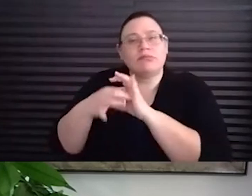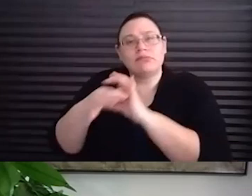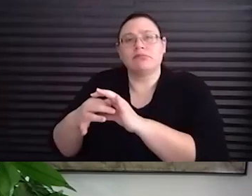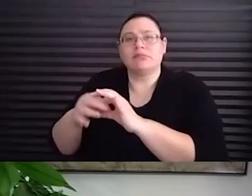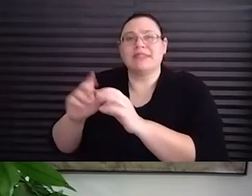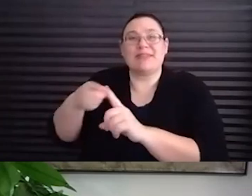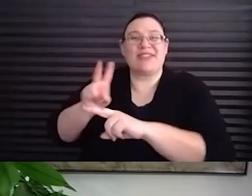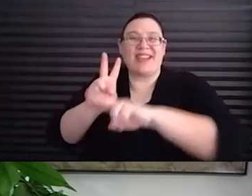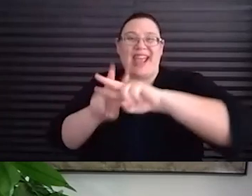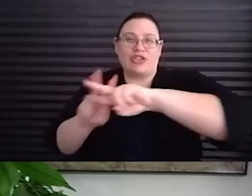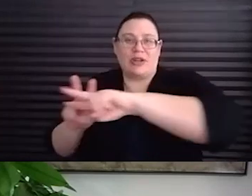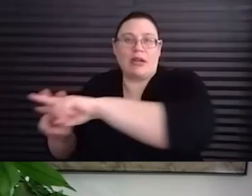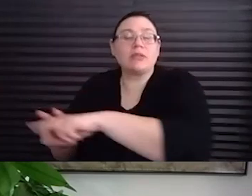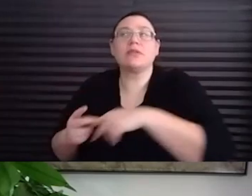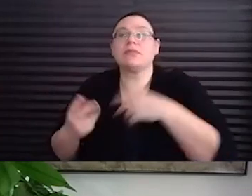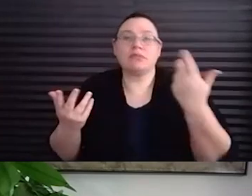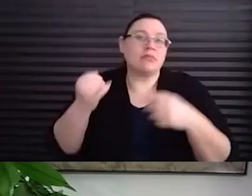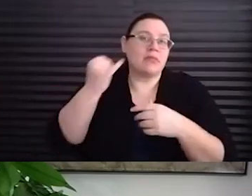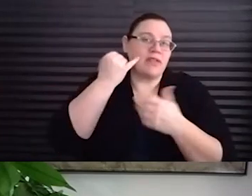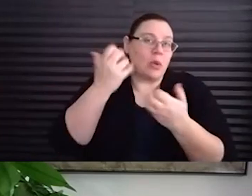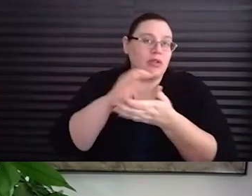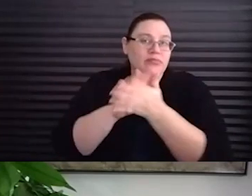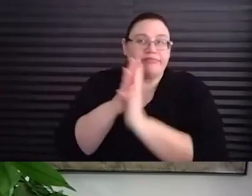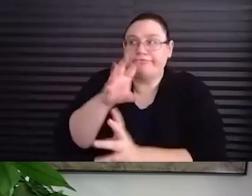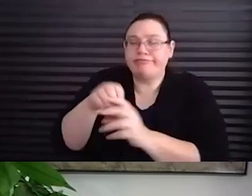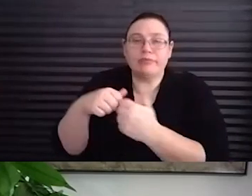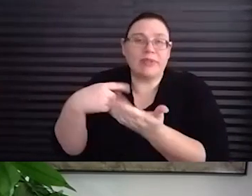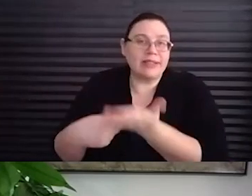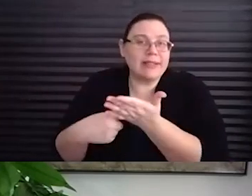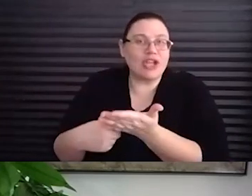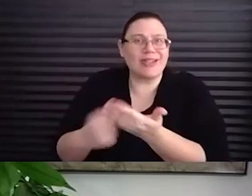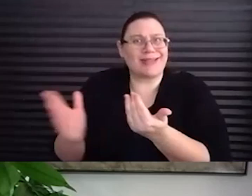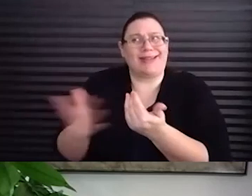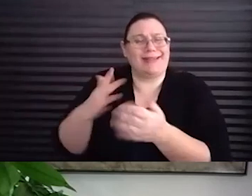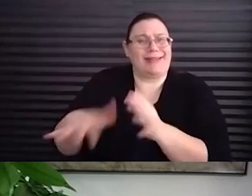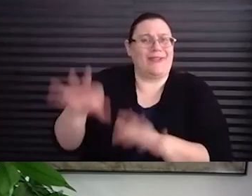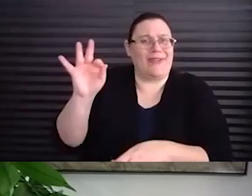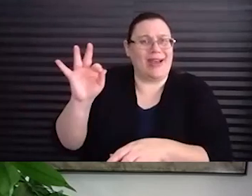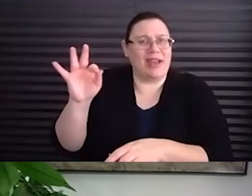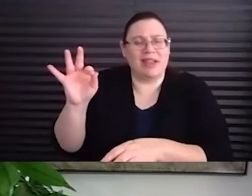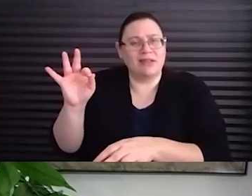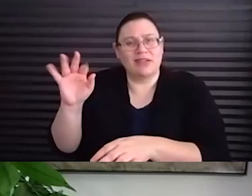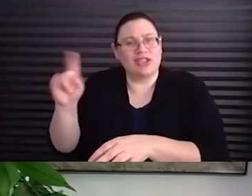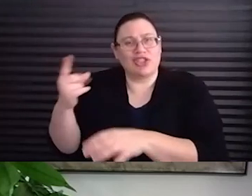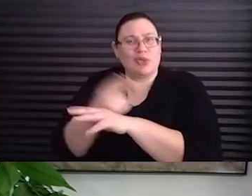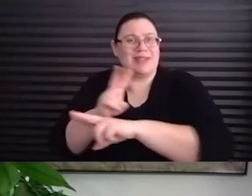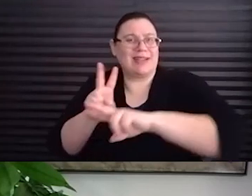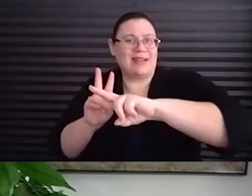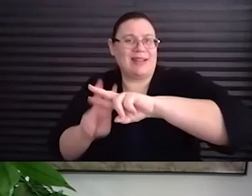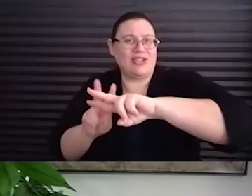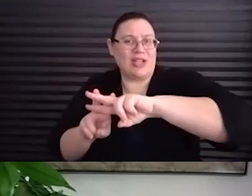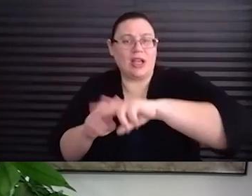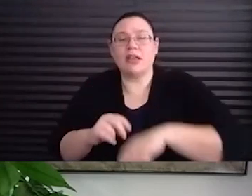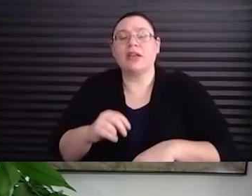hashtags. So if you are looking to be a part of a conversation, it's easy to find those just simply by using a hashtag.